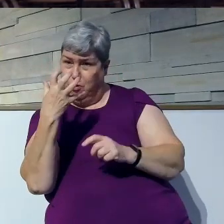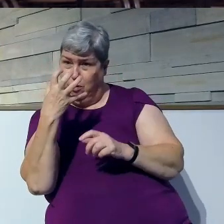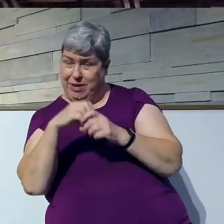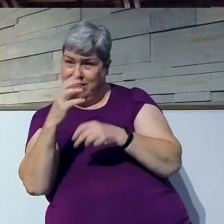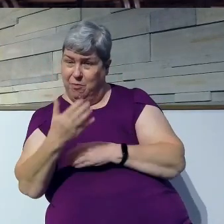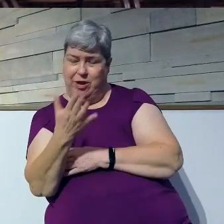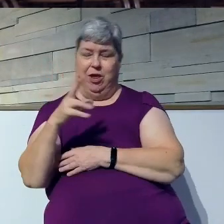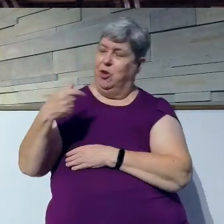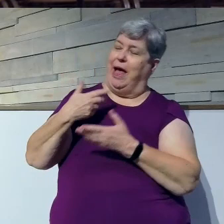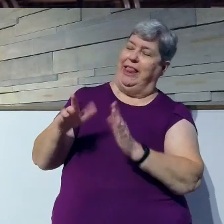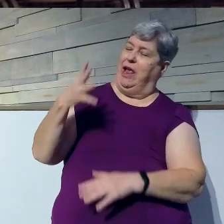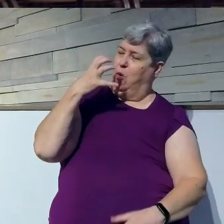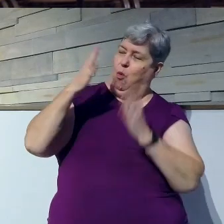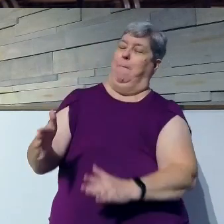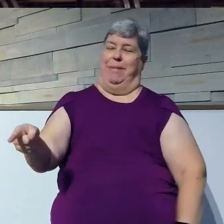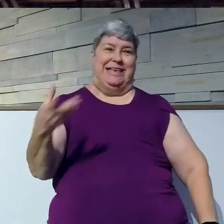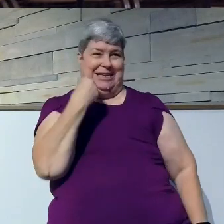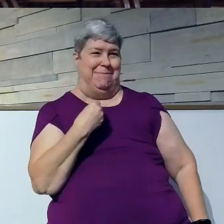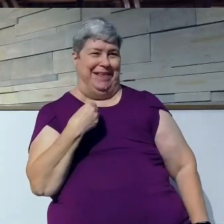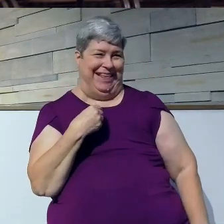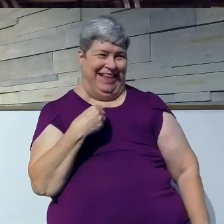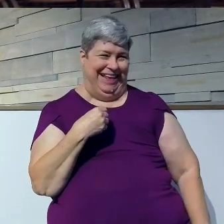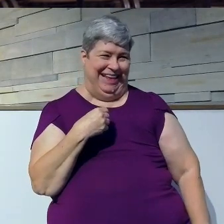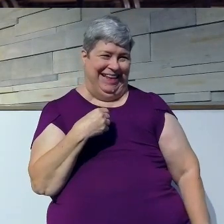says, no, I let him sleep. All right, yeah.